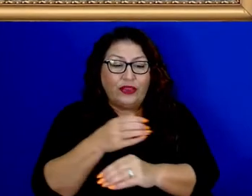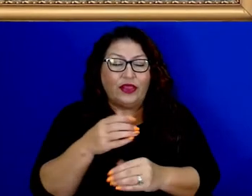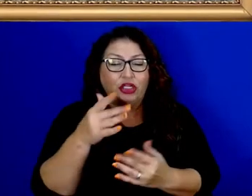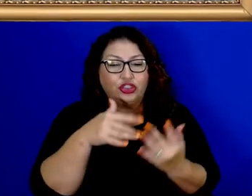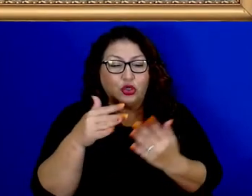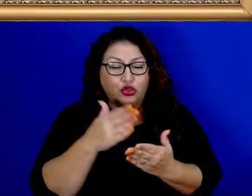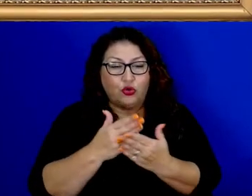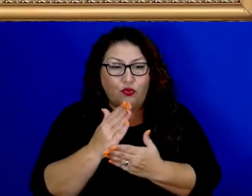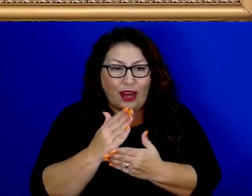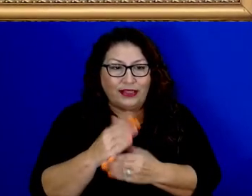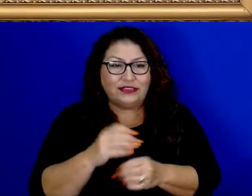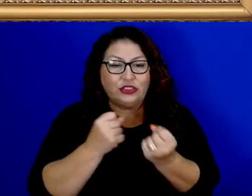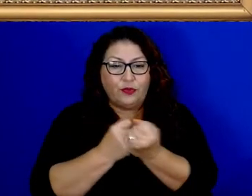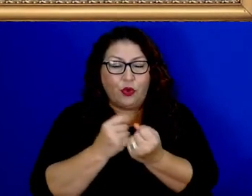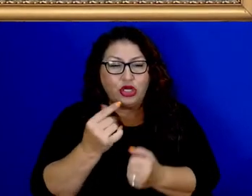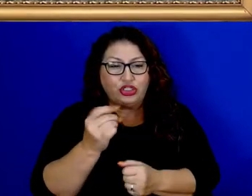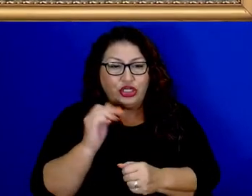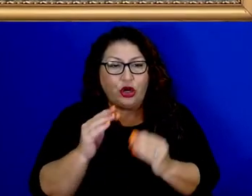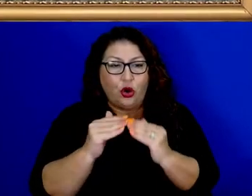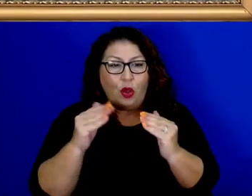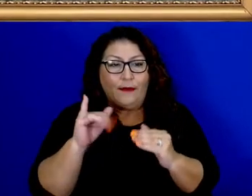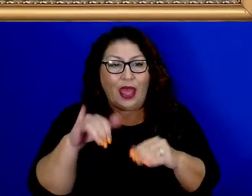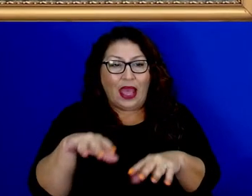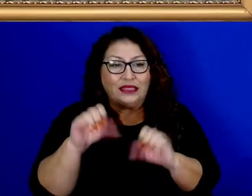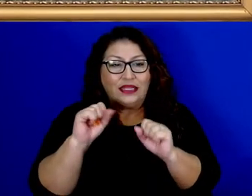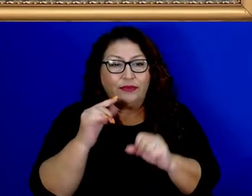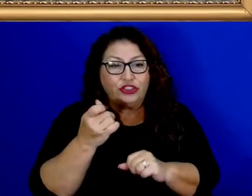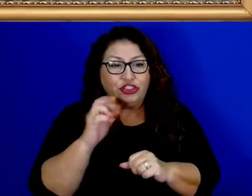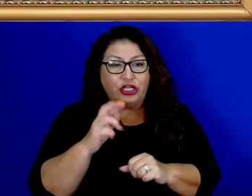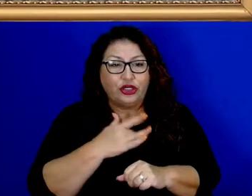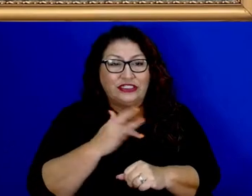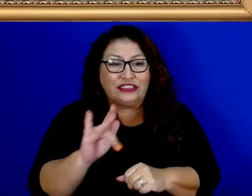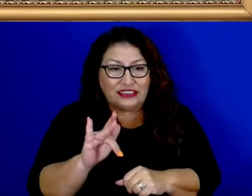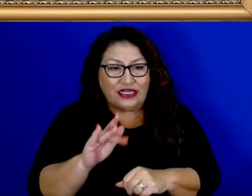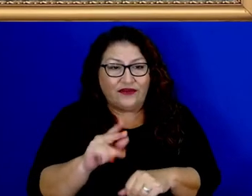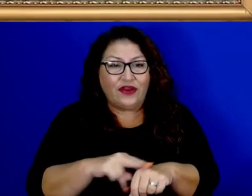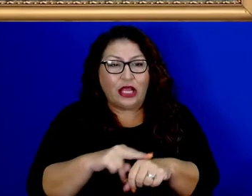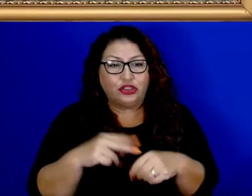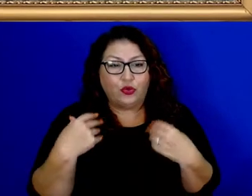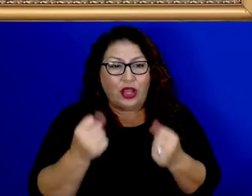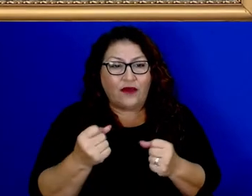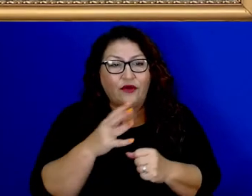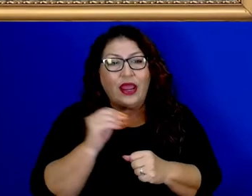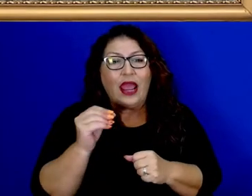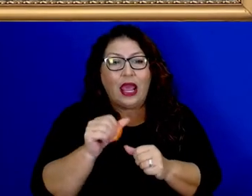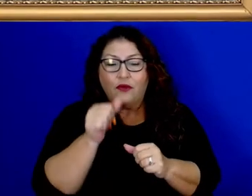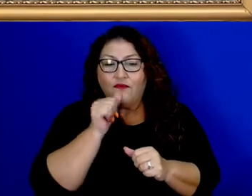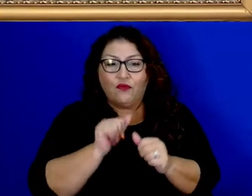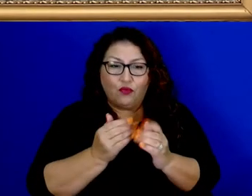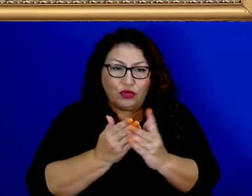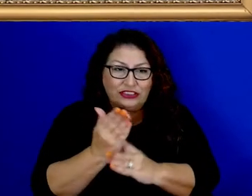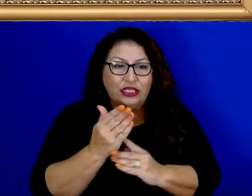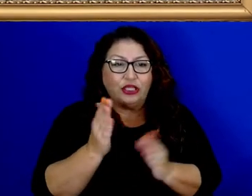equality by adopting gender-sensitive national recovery and resilience plans where possible.